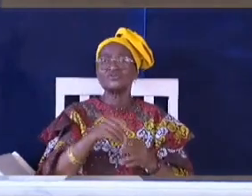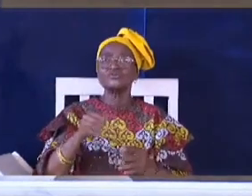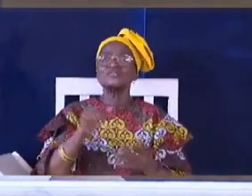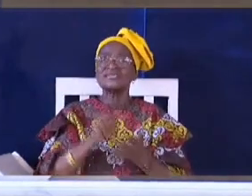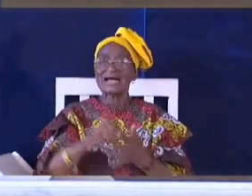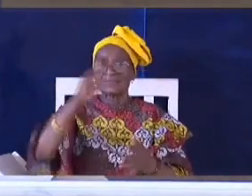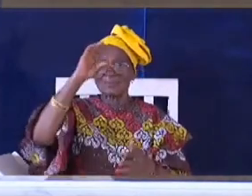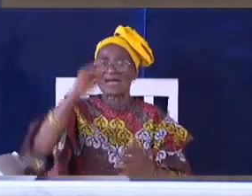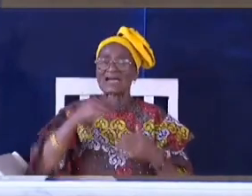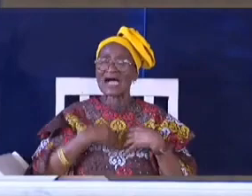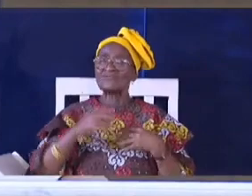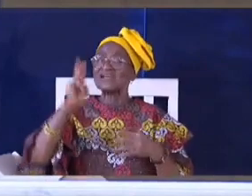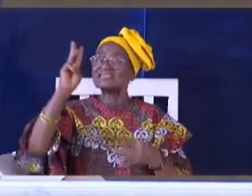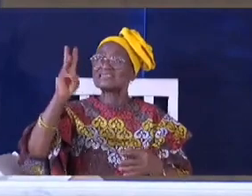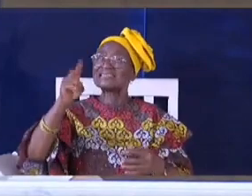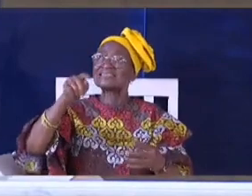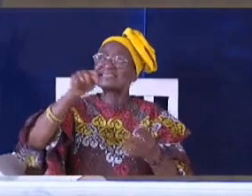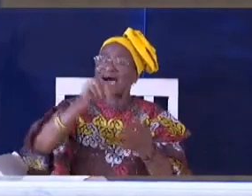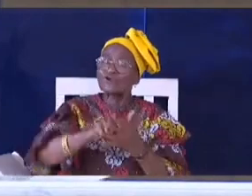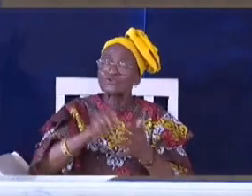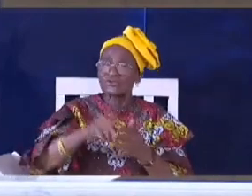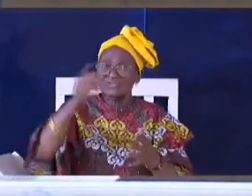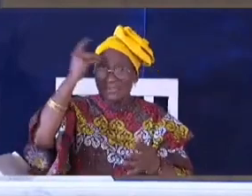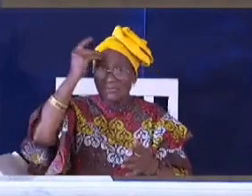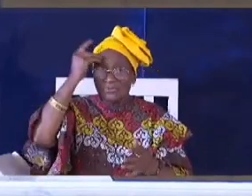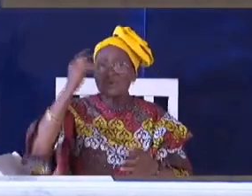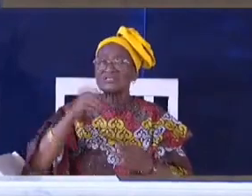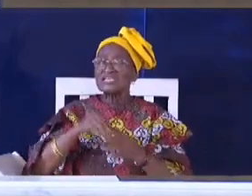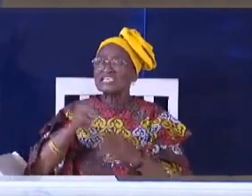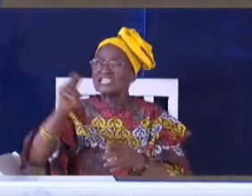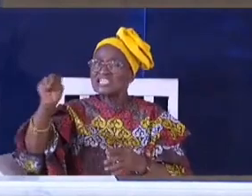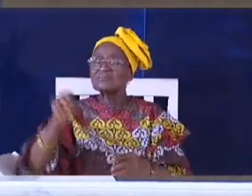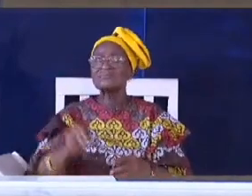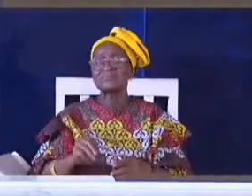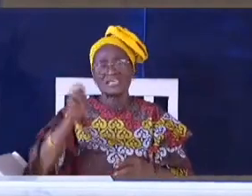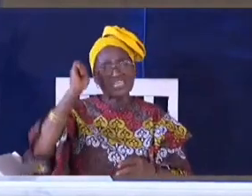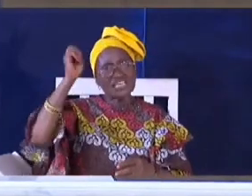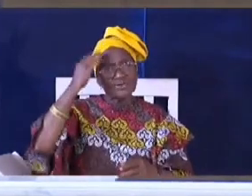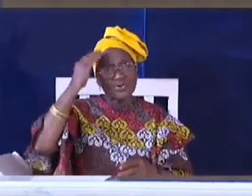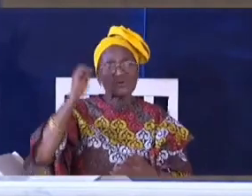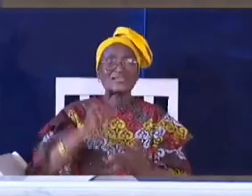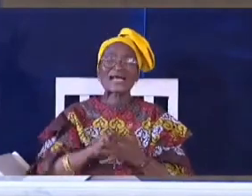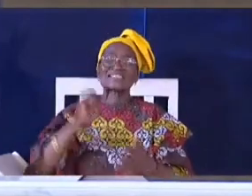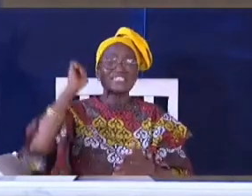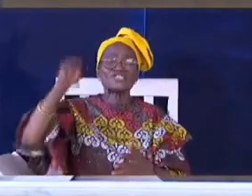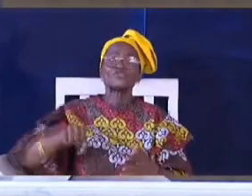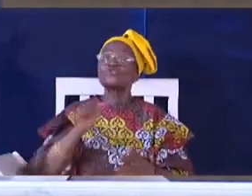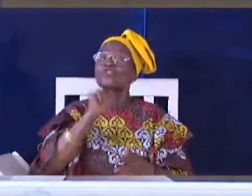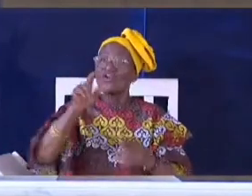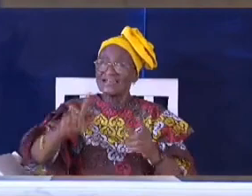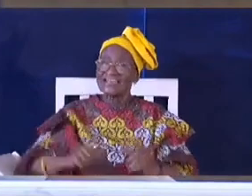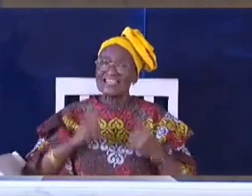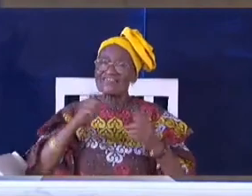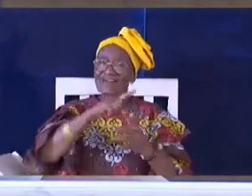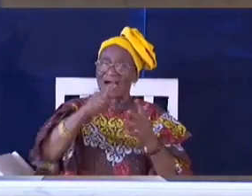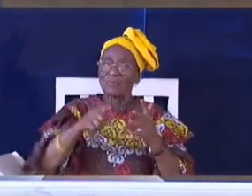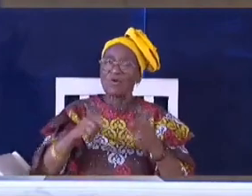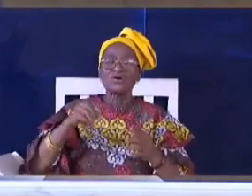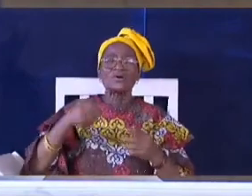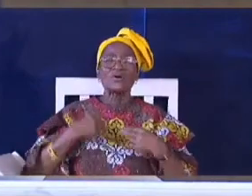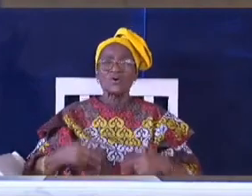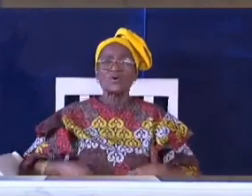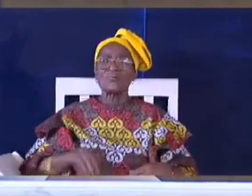6,000 demons in him. He himself knew he shouldn't be living among human beings. That's why he was